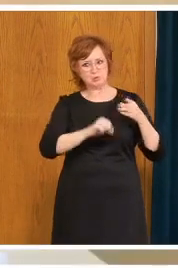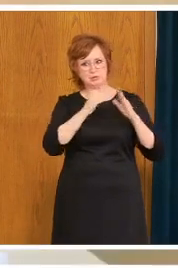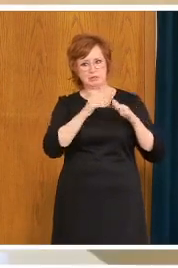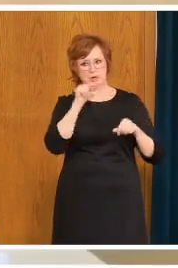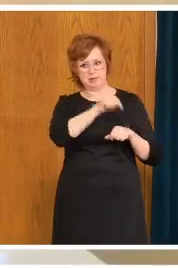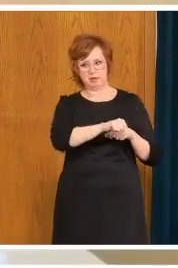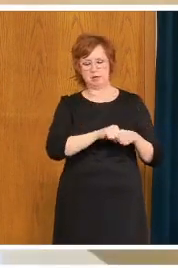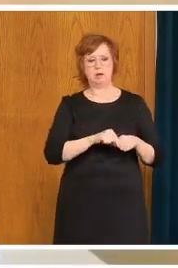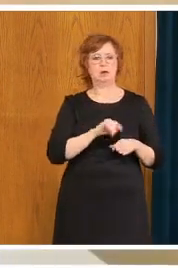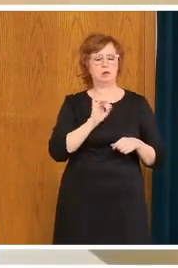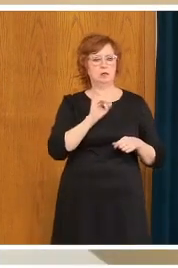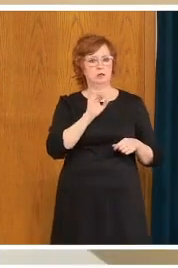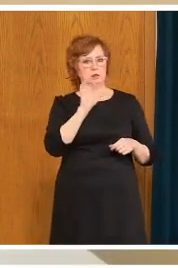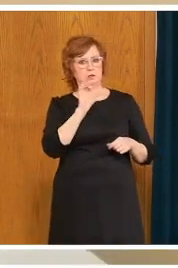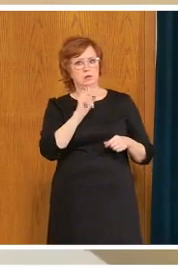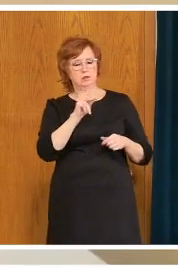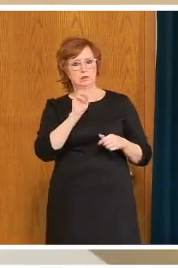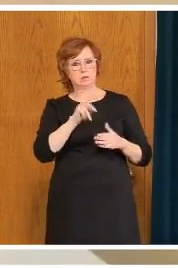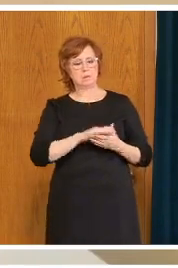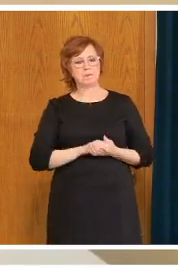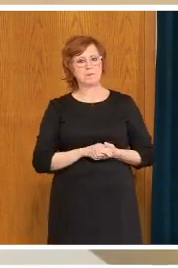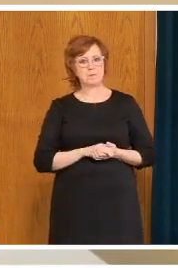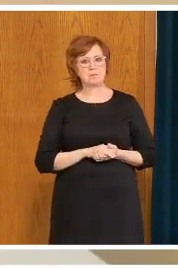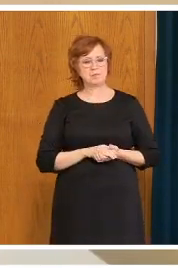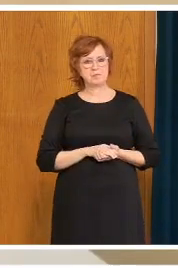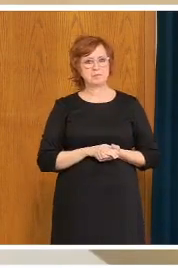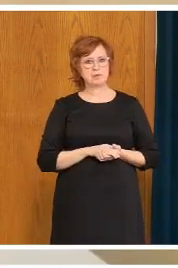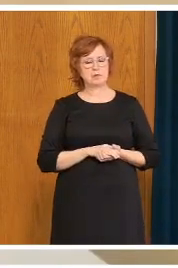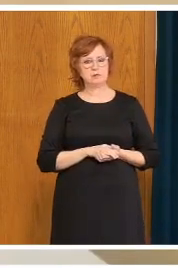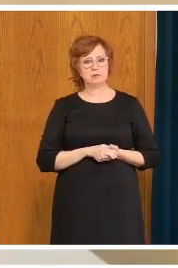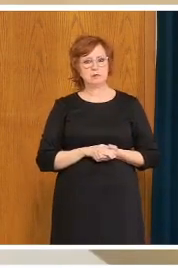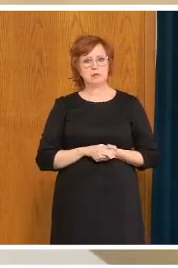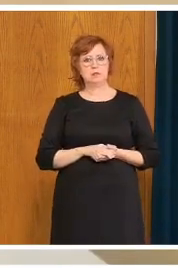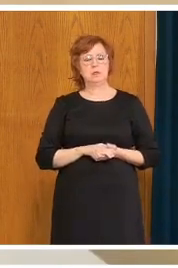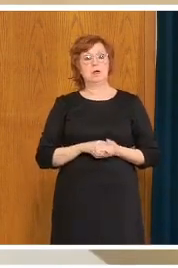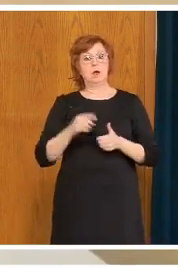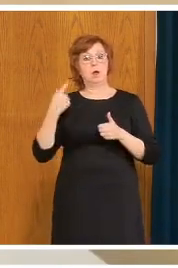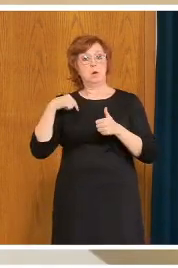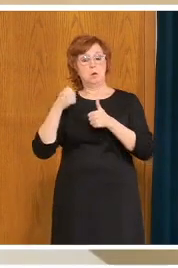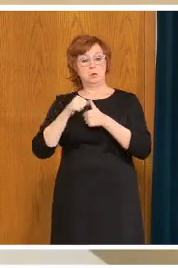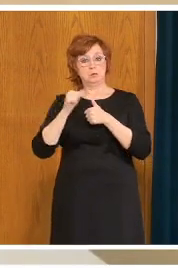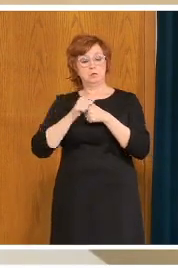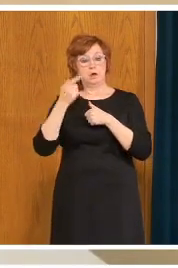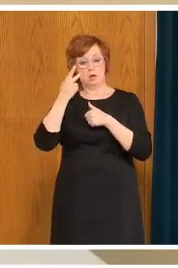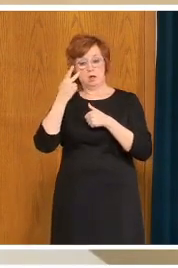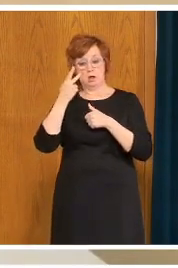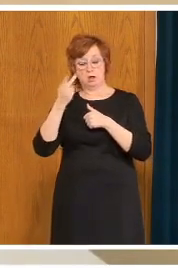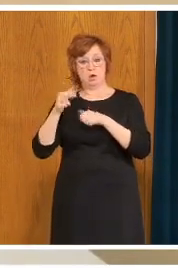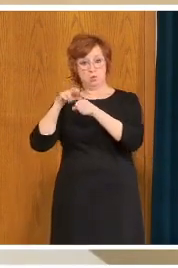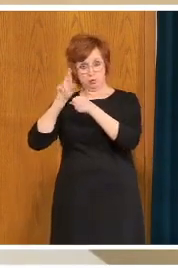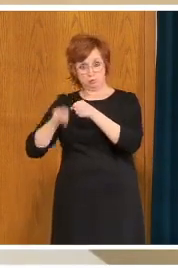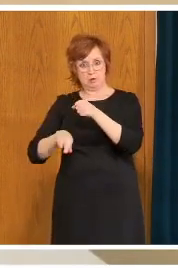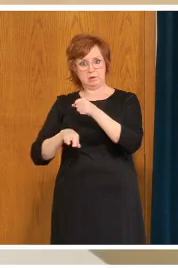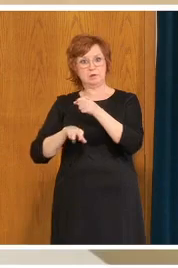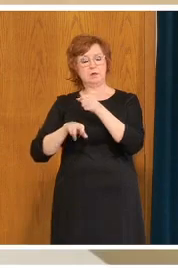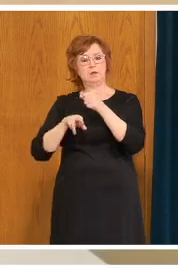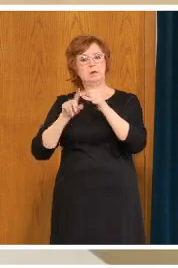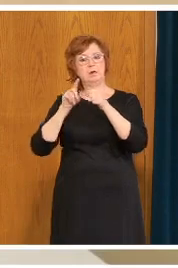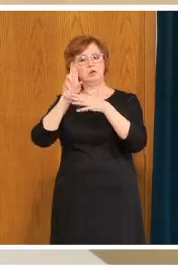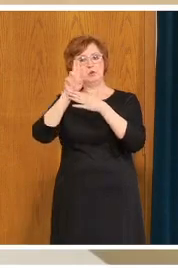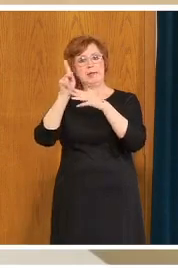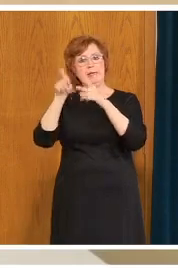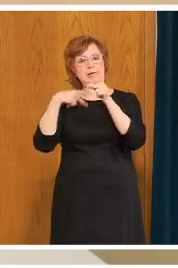all, we saw that when the variants of concern came in Regina, they came very quickly. They